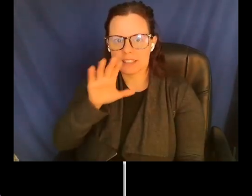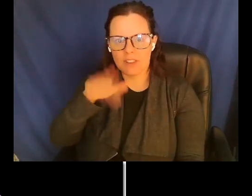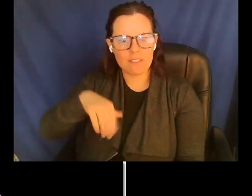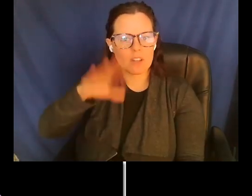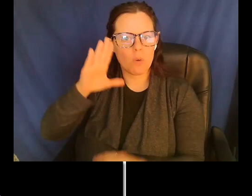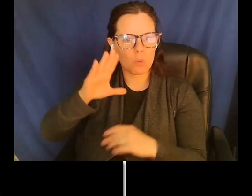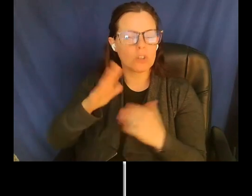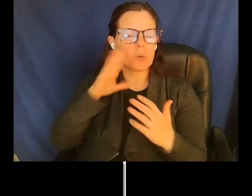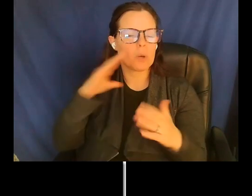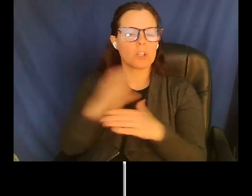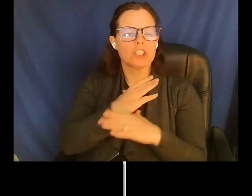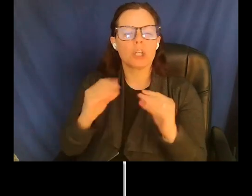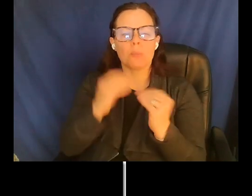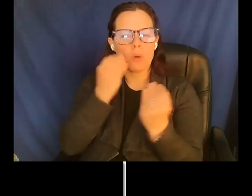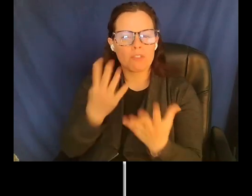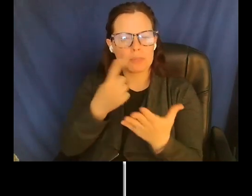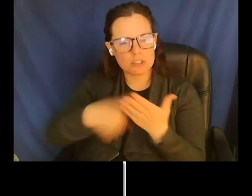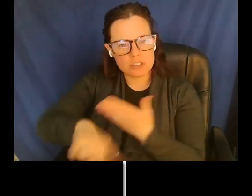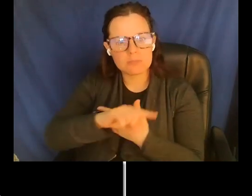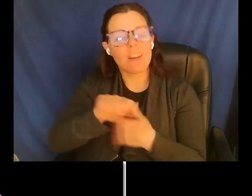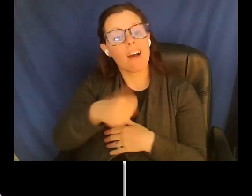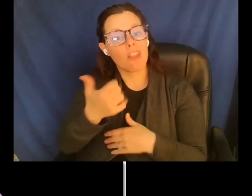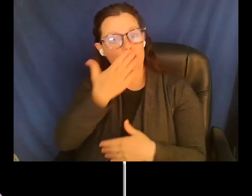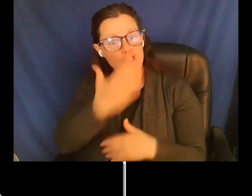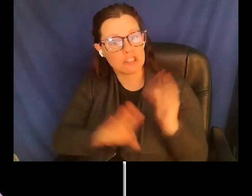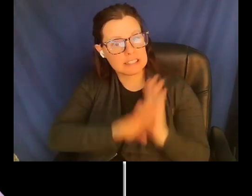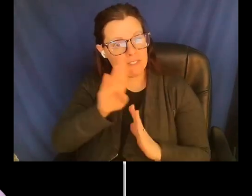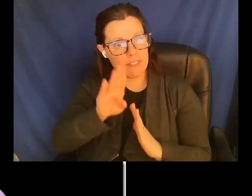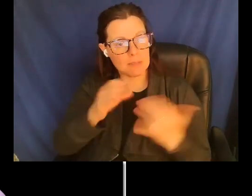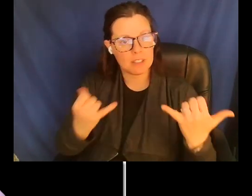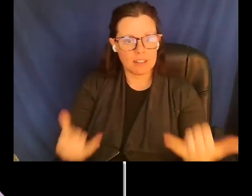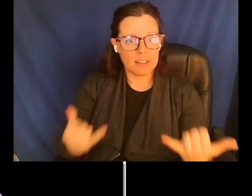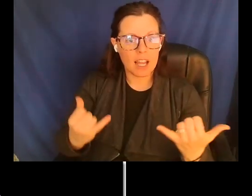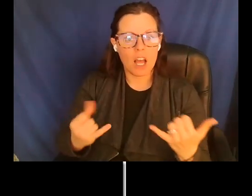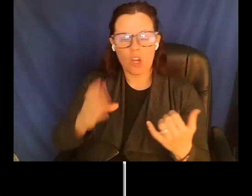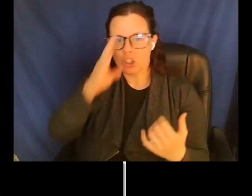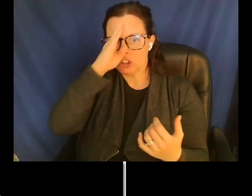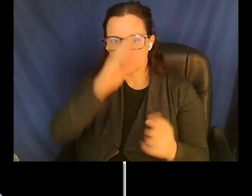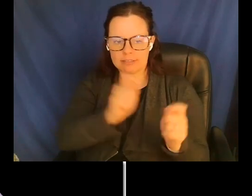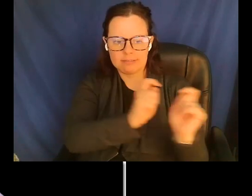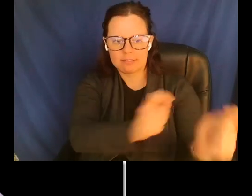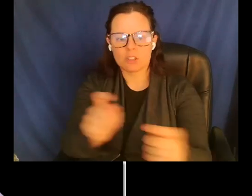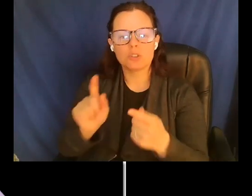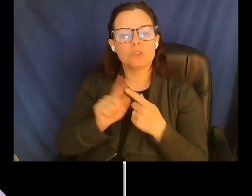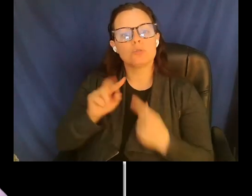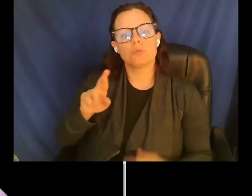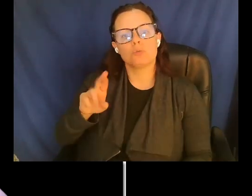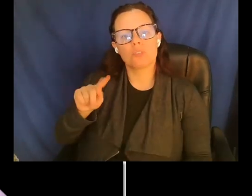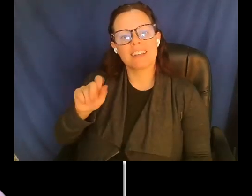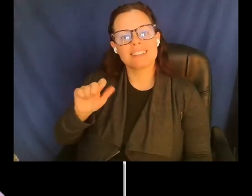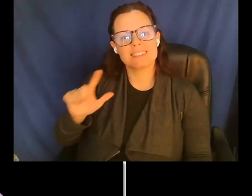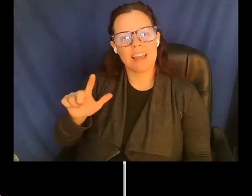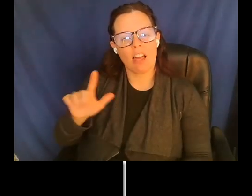week. Another welcome development in Iowa is the direct allocation of vaccine to retail pharmacies.